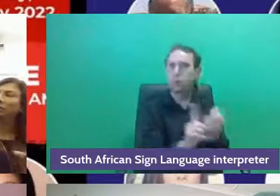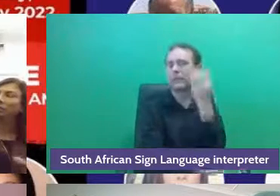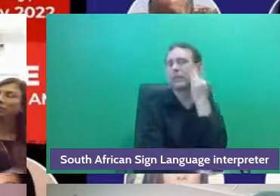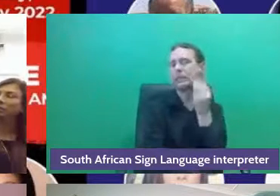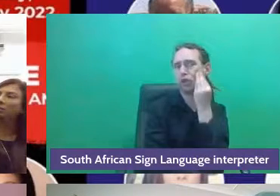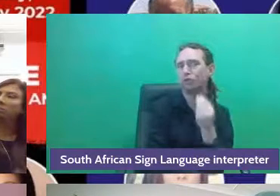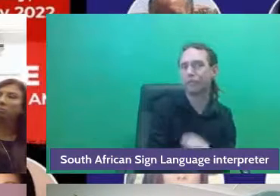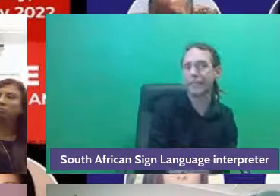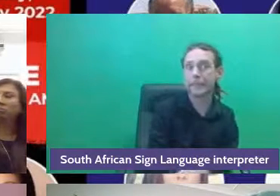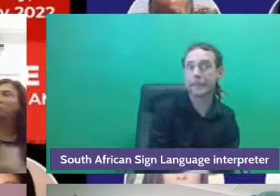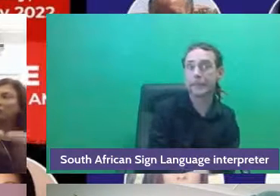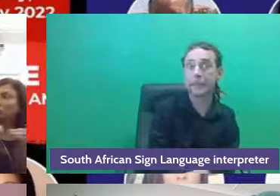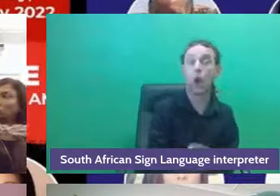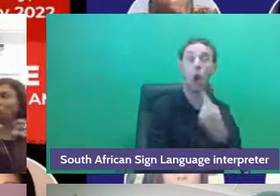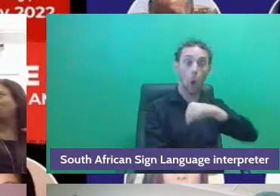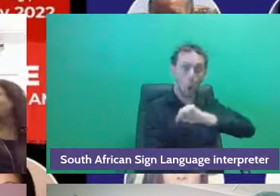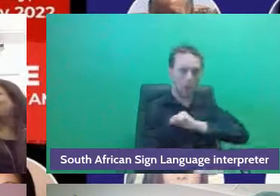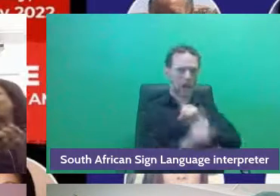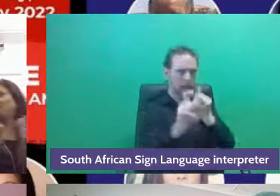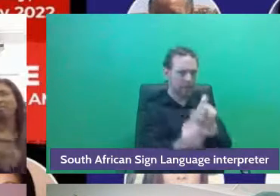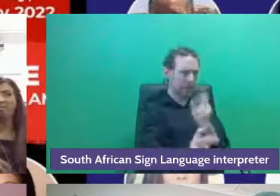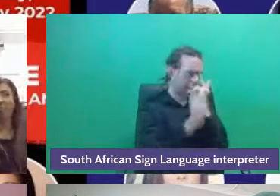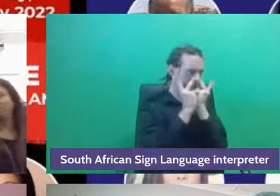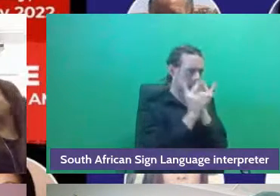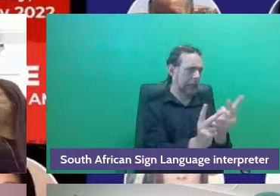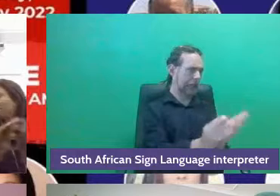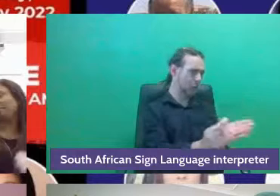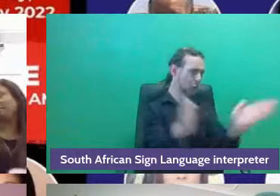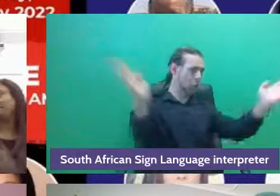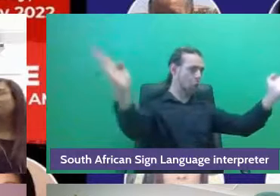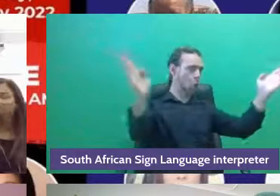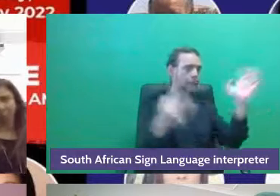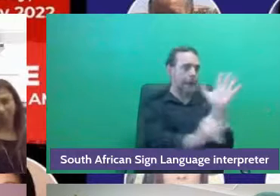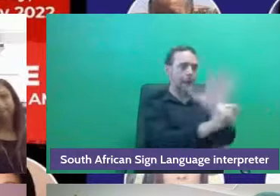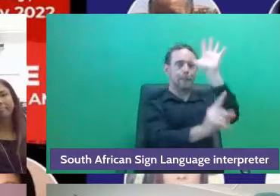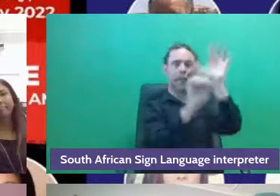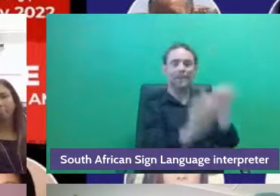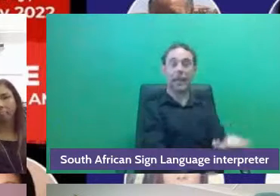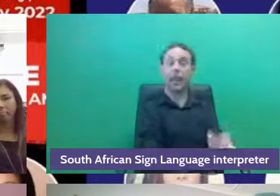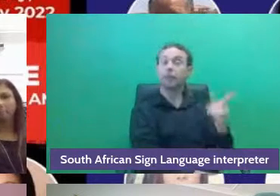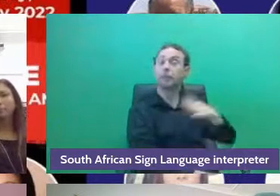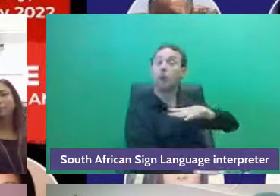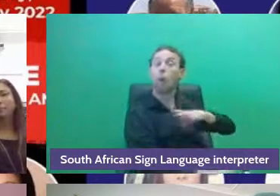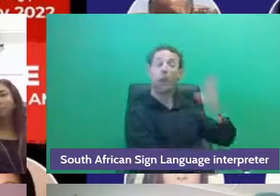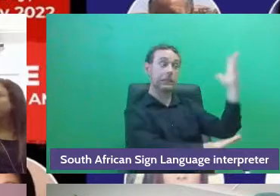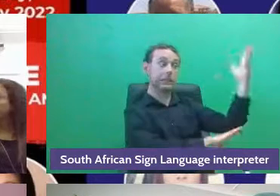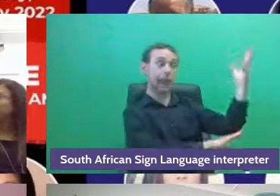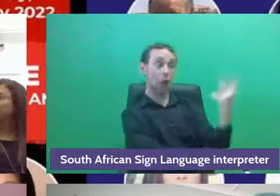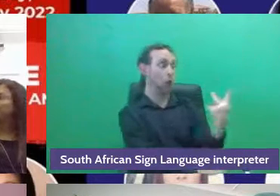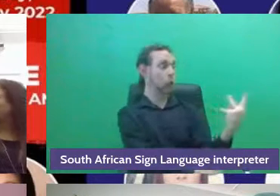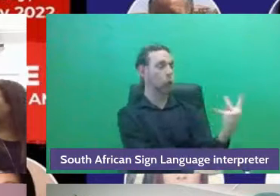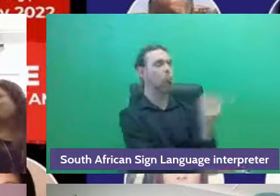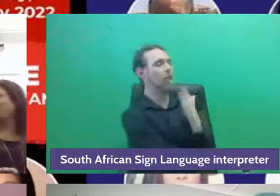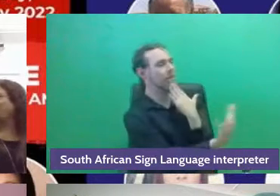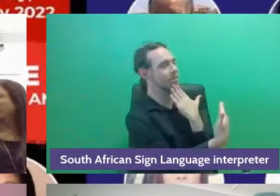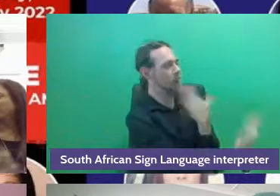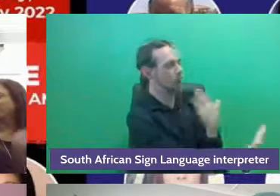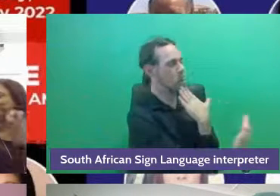find broader impact. So thank you so much for Bagamu TV, and and to